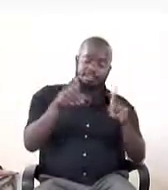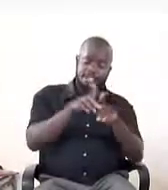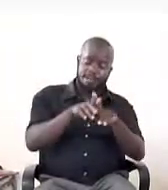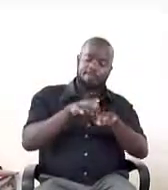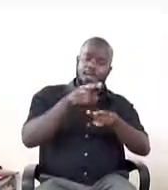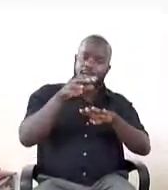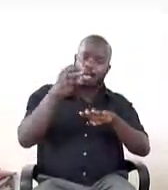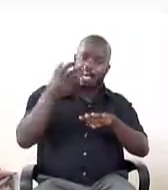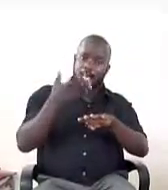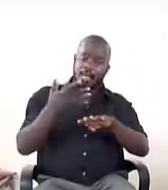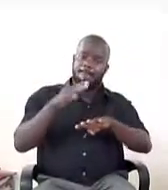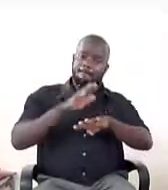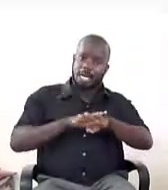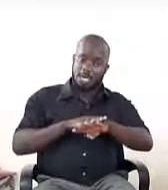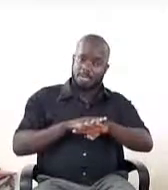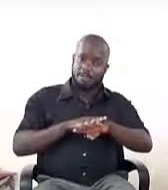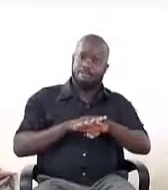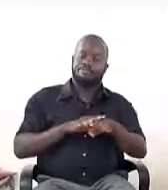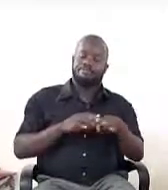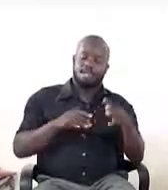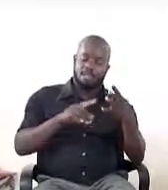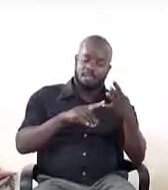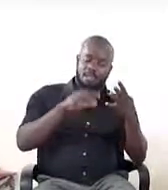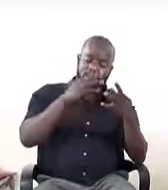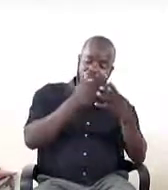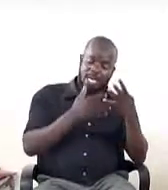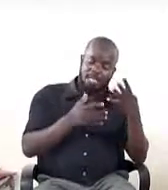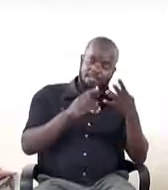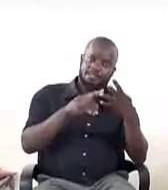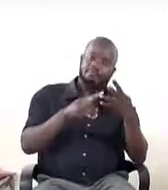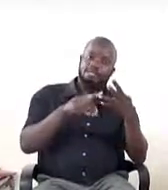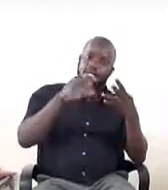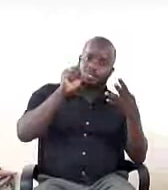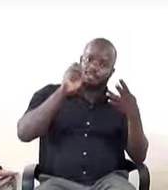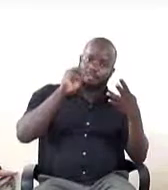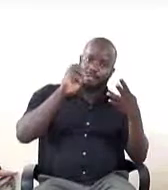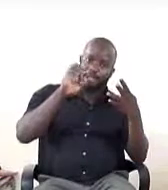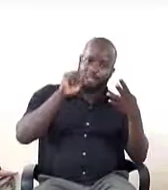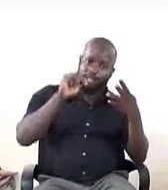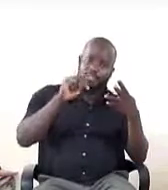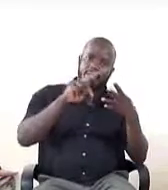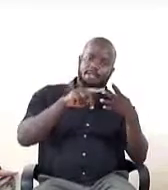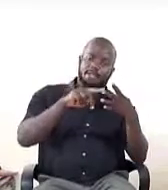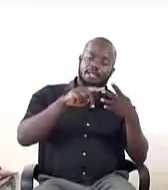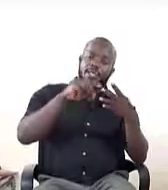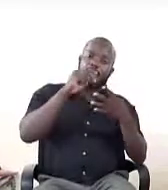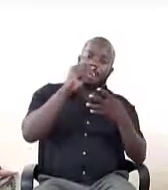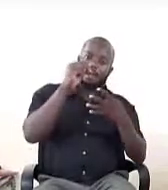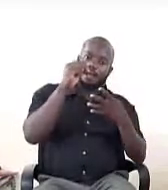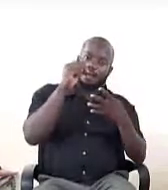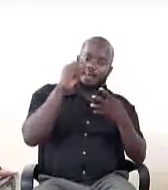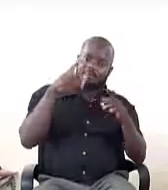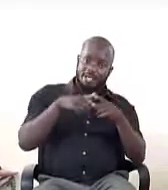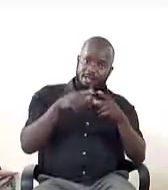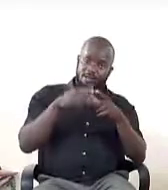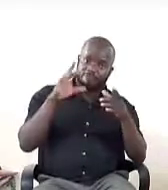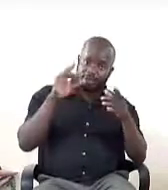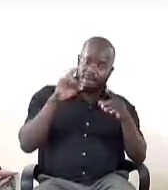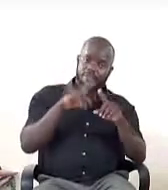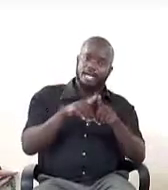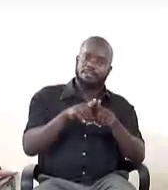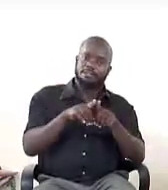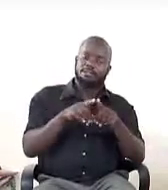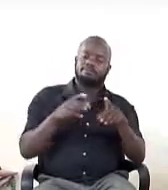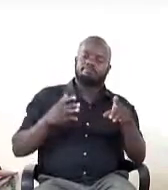of your hand: blood, semen, vaginal fluids, and breast milk. HIV is only transmitted through those 4 body